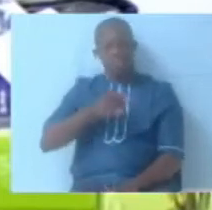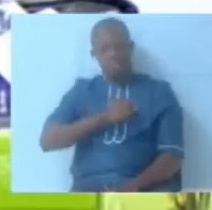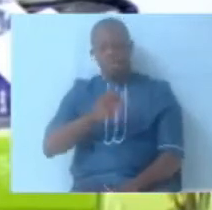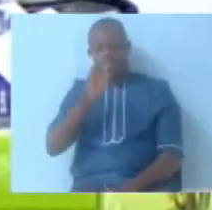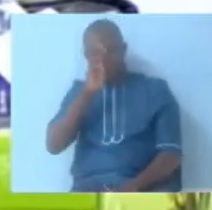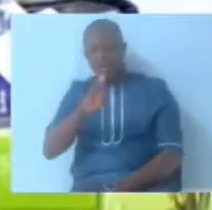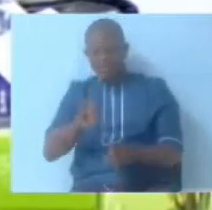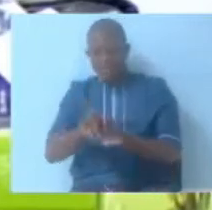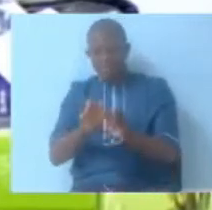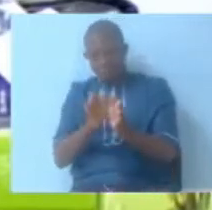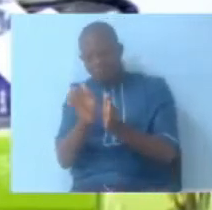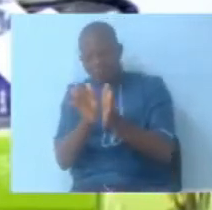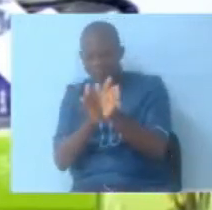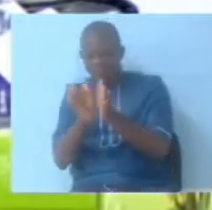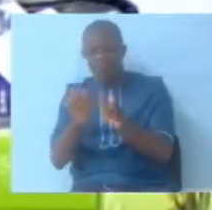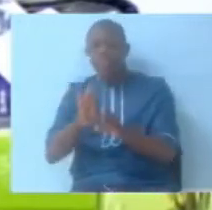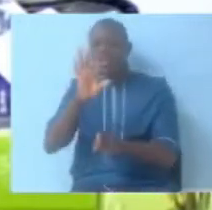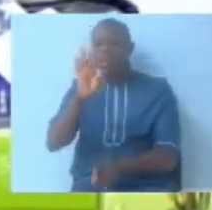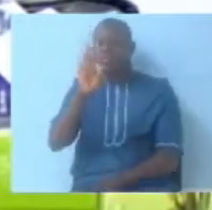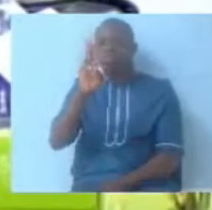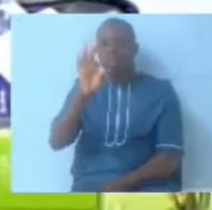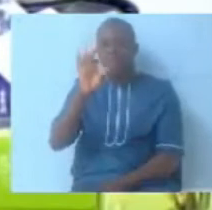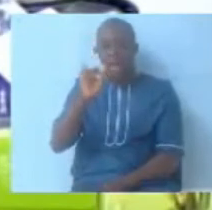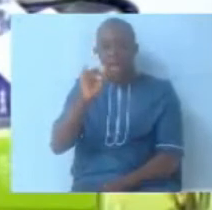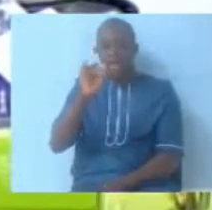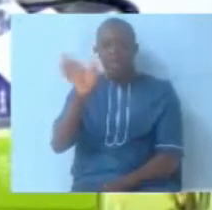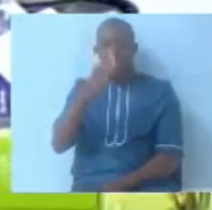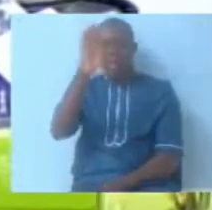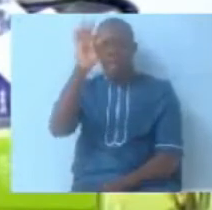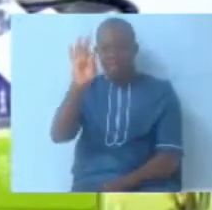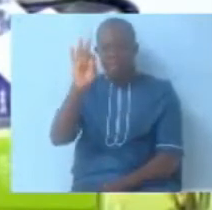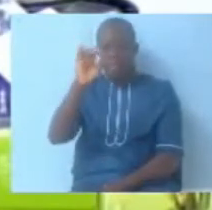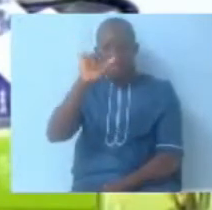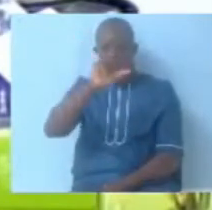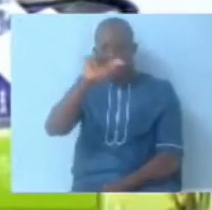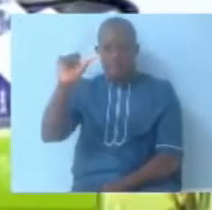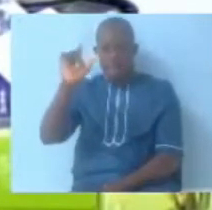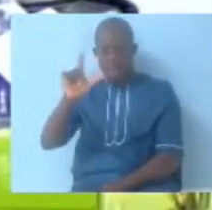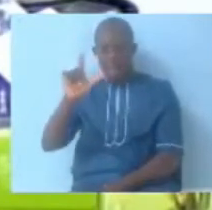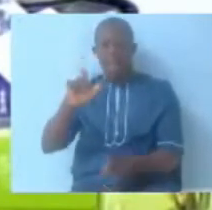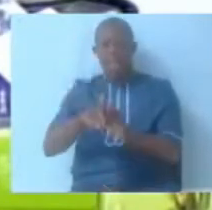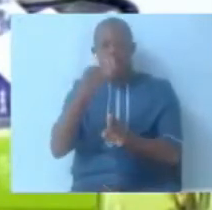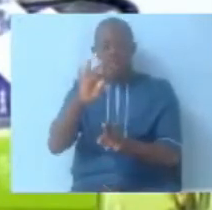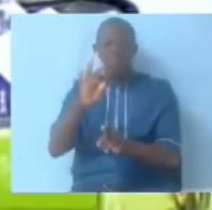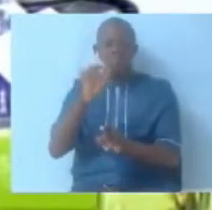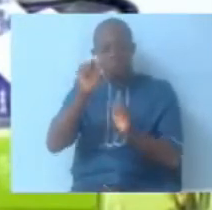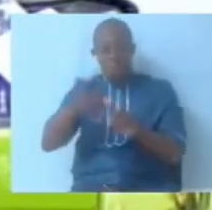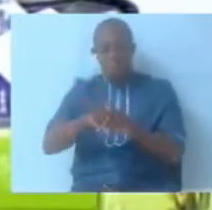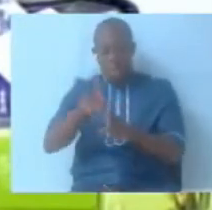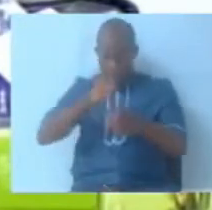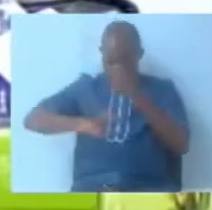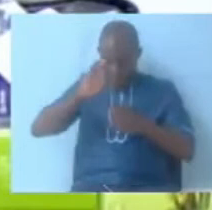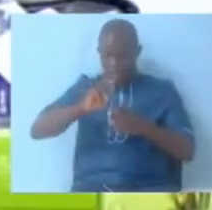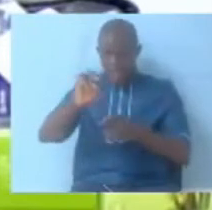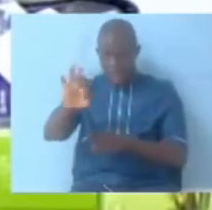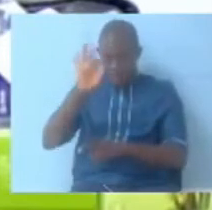magistrate on the bench, there would be difference in Banjul magistrate's court. The state was going to get convictions in its favor. Bari anata